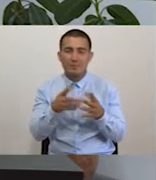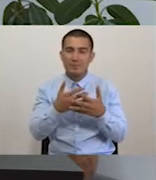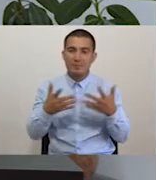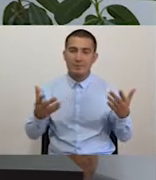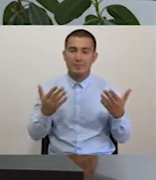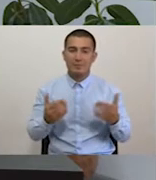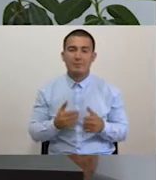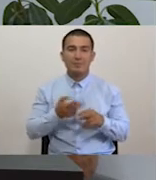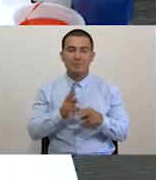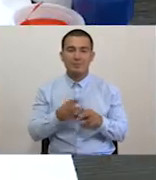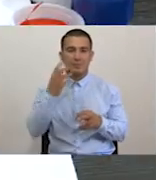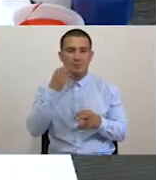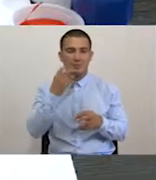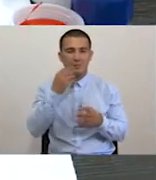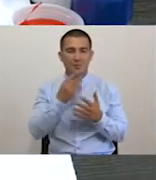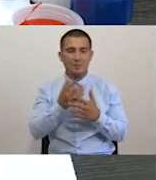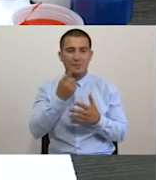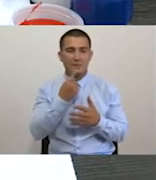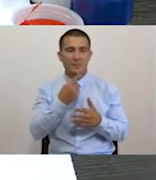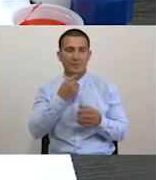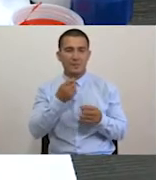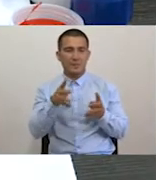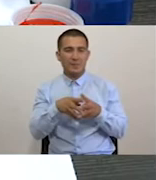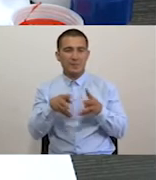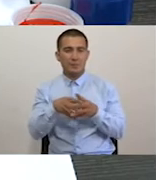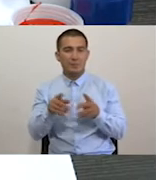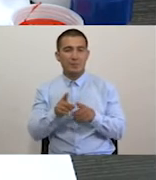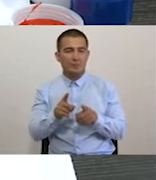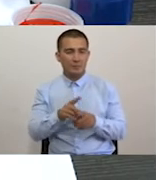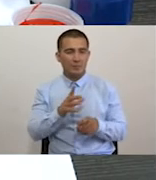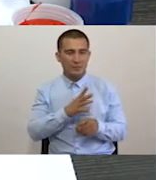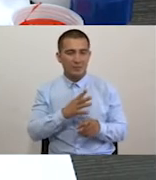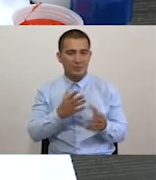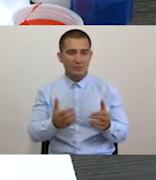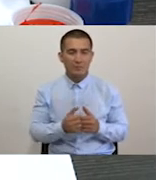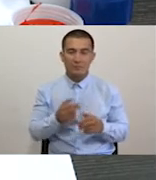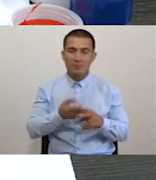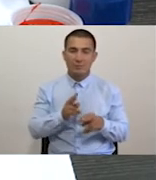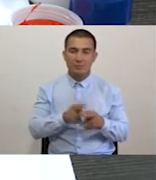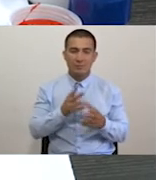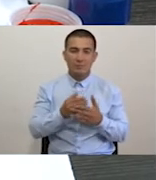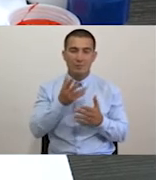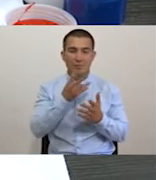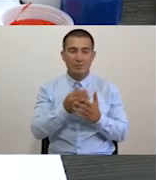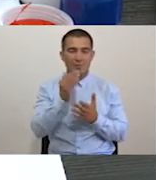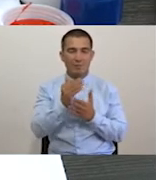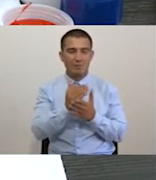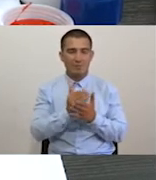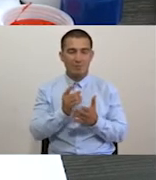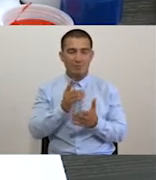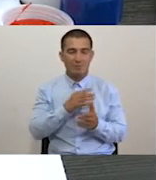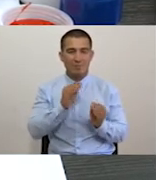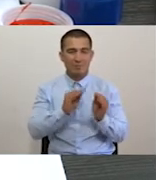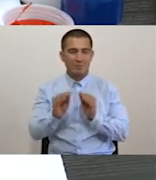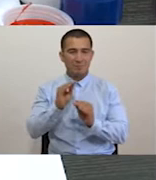Olmamizning o'ng tarafdan yuqori qismida biroz qizg'ish tusdagi ranglar mavjud. Demak, biz ularni ham ketma-ket qo'yib